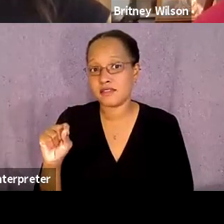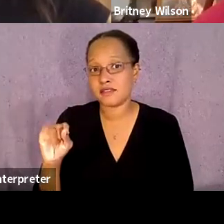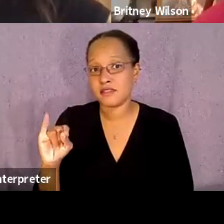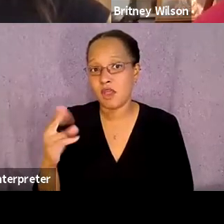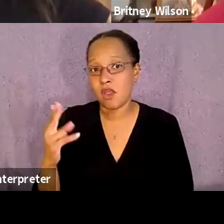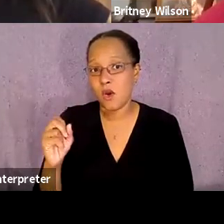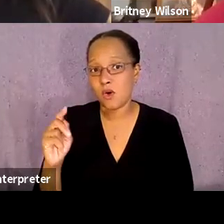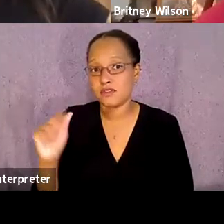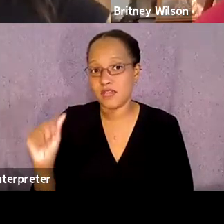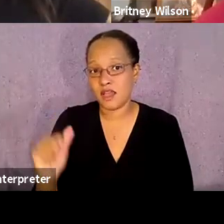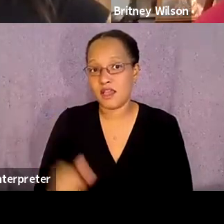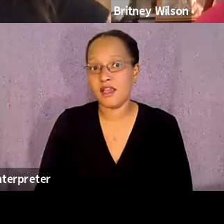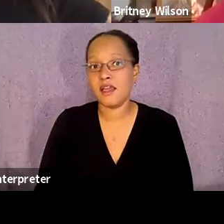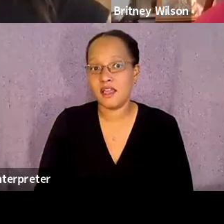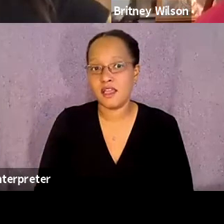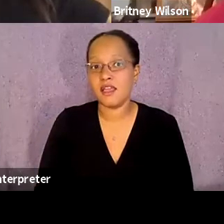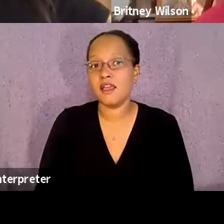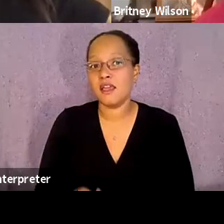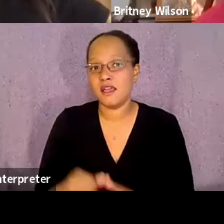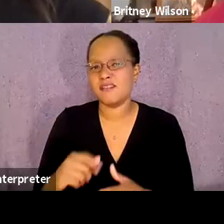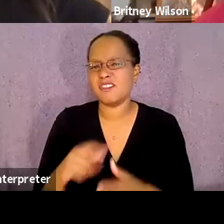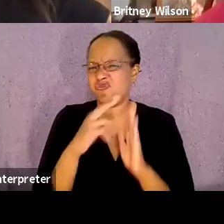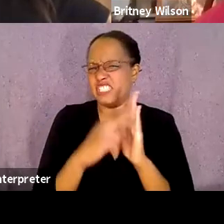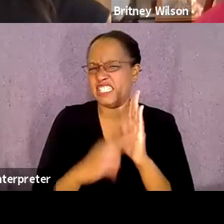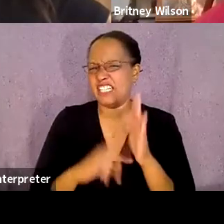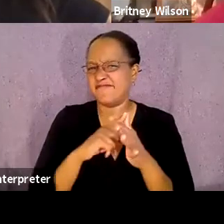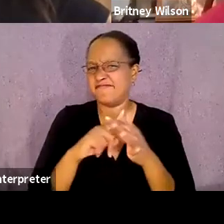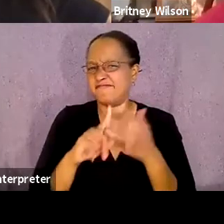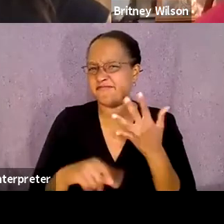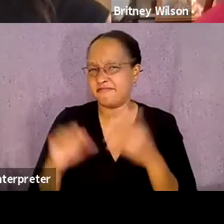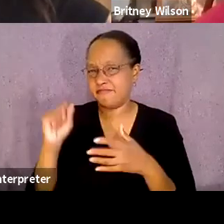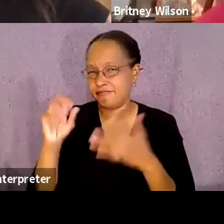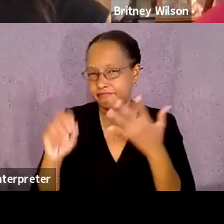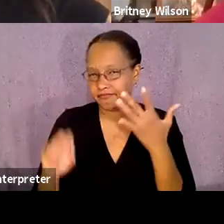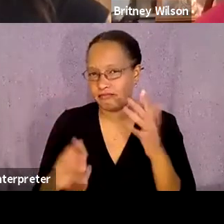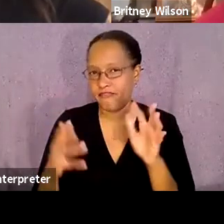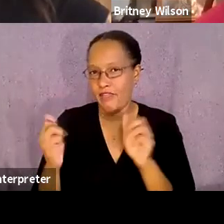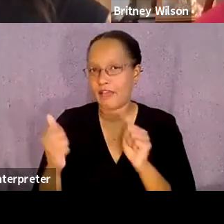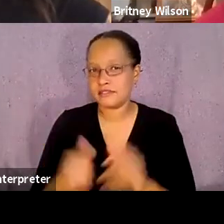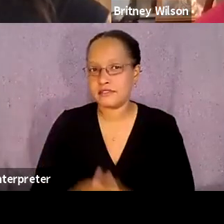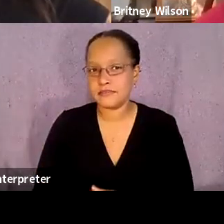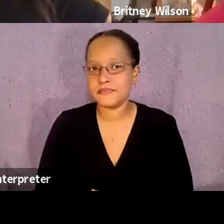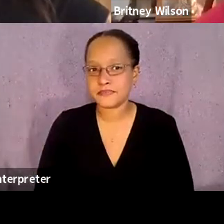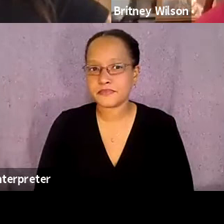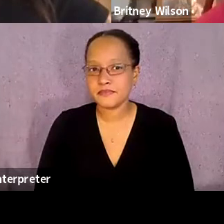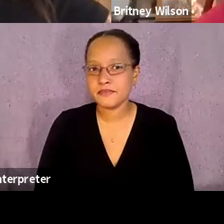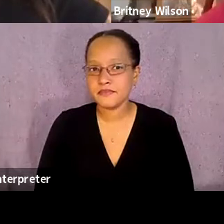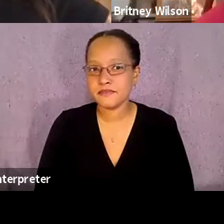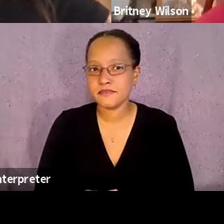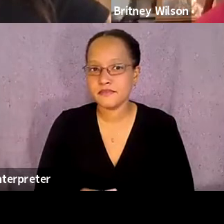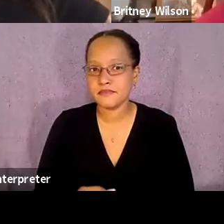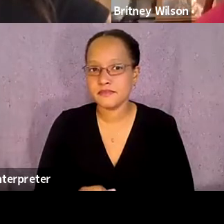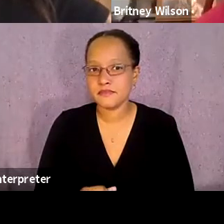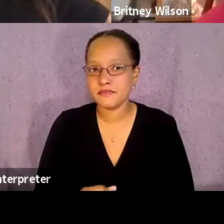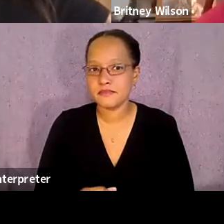Stephanie Ash, Rana Crowder, Melinda Lewis, Leah